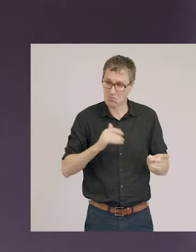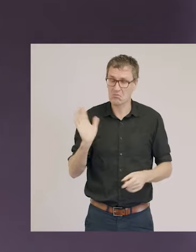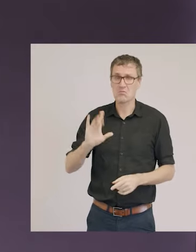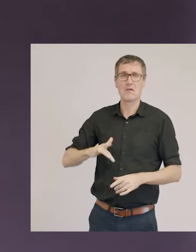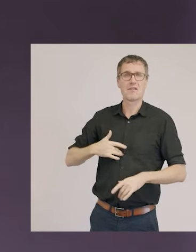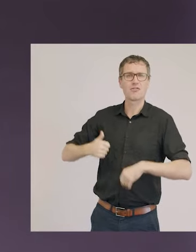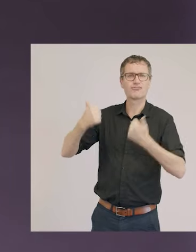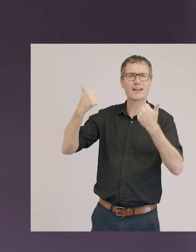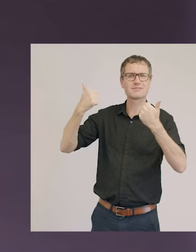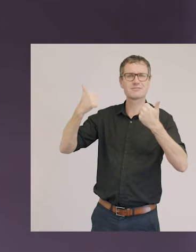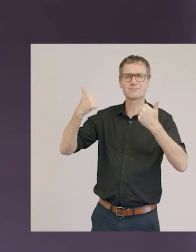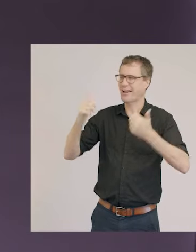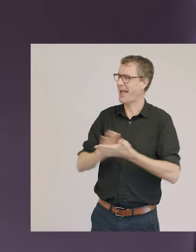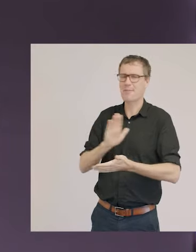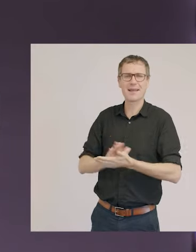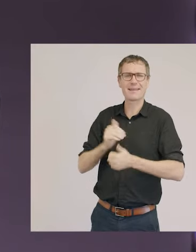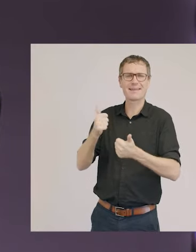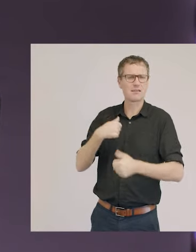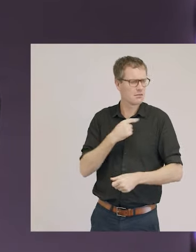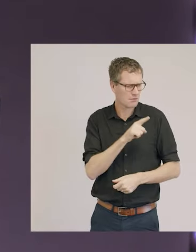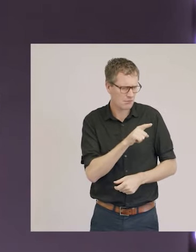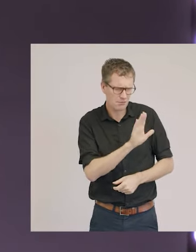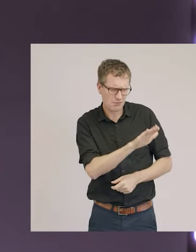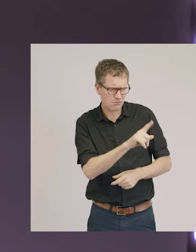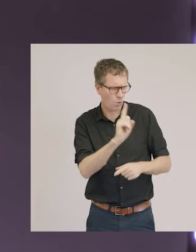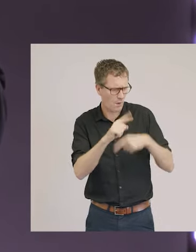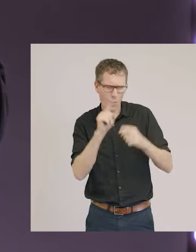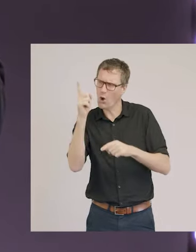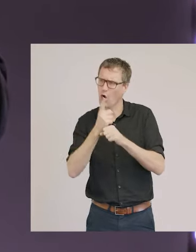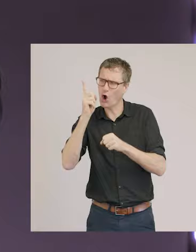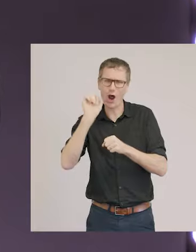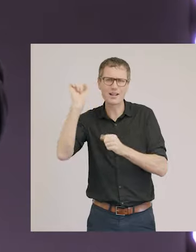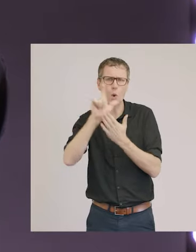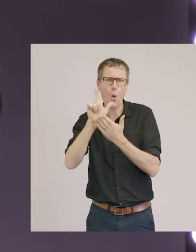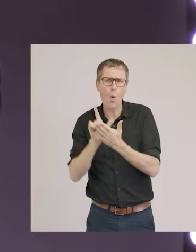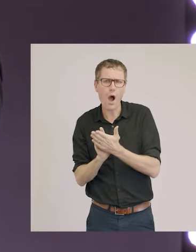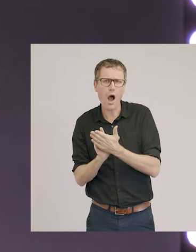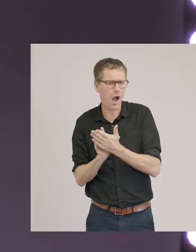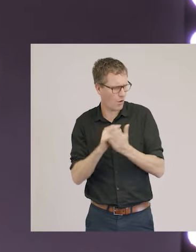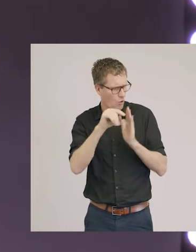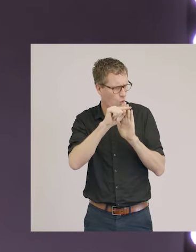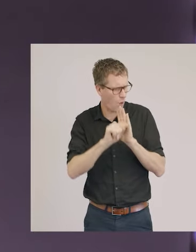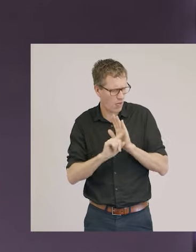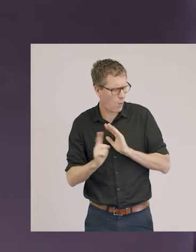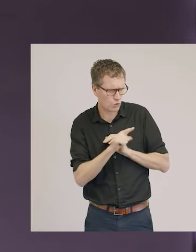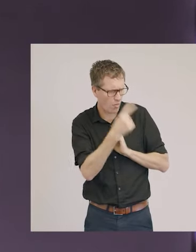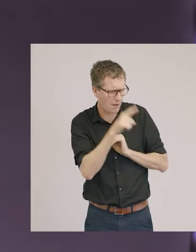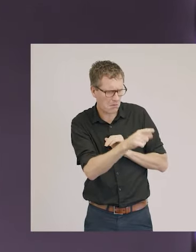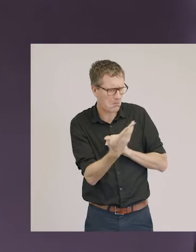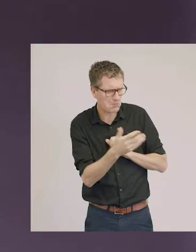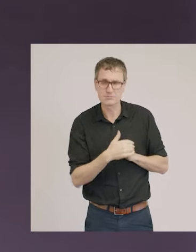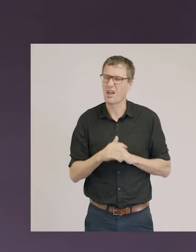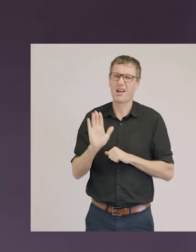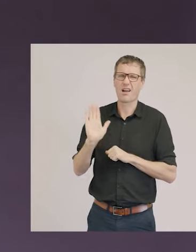conscience? He said, no, I feel the best I've ever felt. He said, I feel happy. And I said, but what about God? What about God's laws? What about